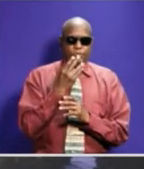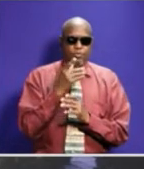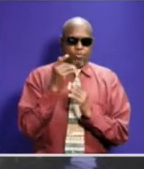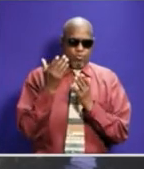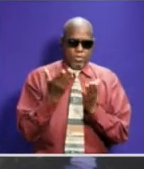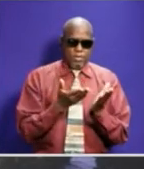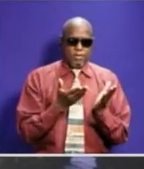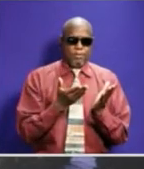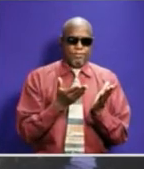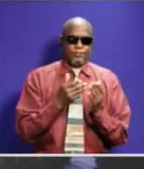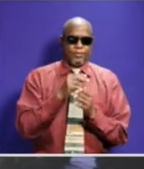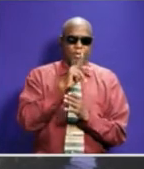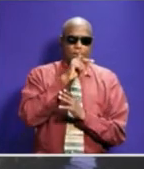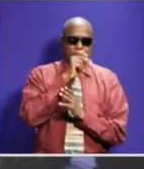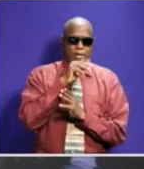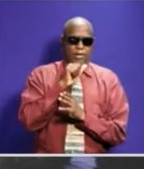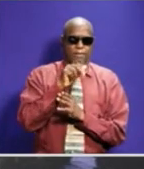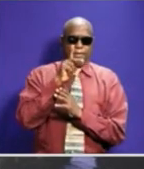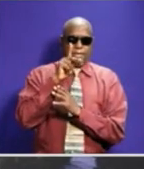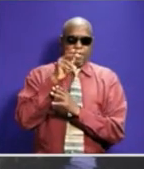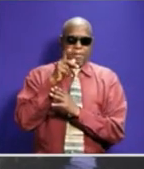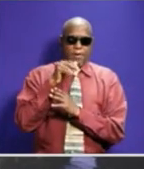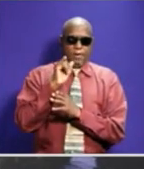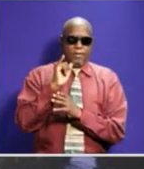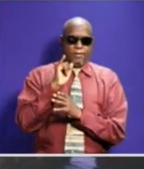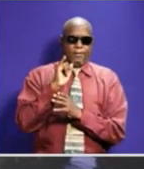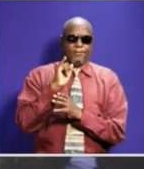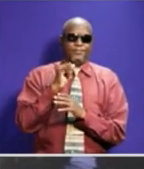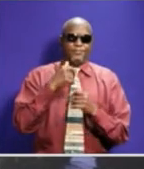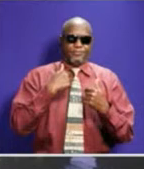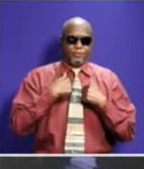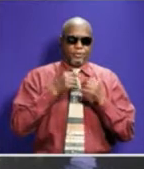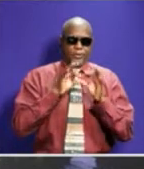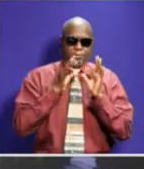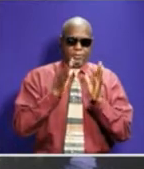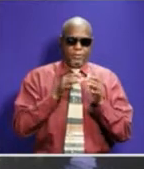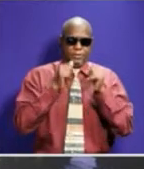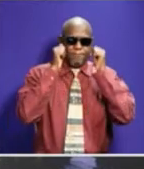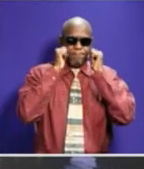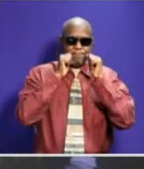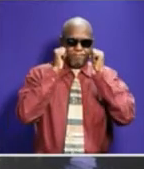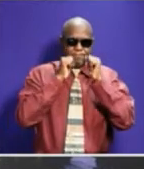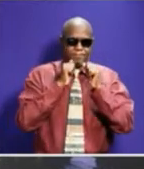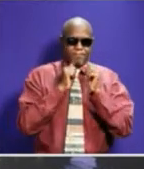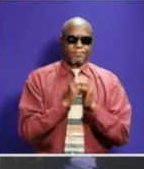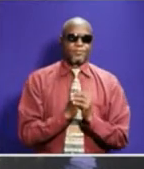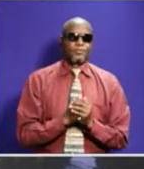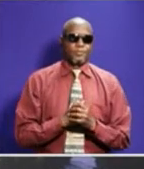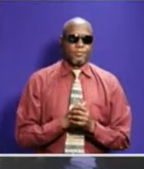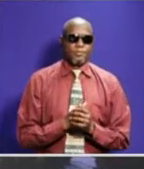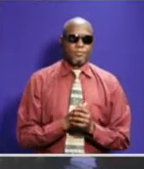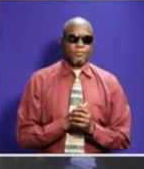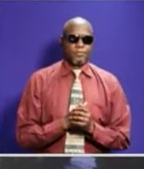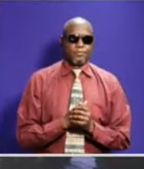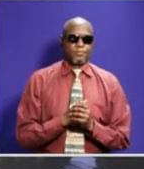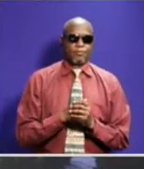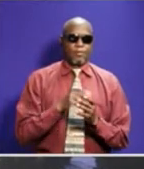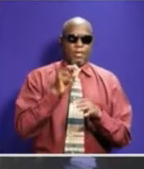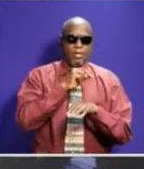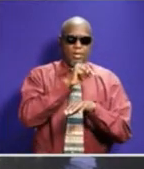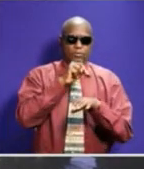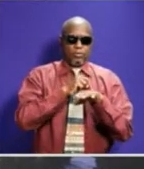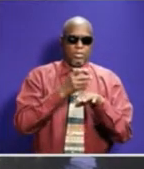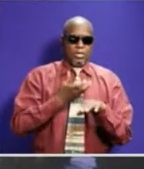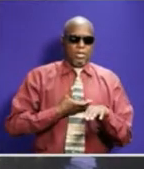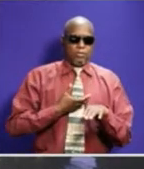My name is Kennedy Kimani and my co-presenter on the sign language interpretation tonight is Boniface Moriti. The National